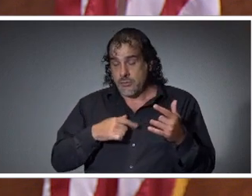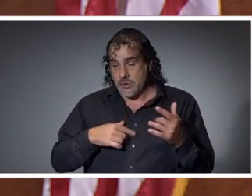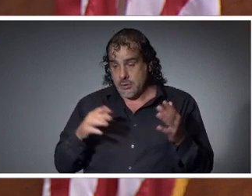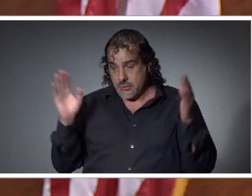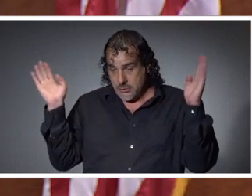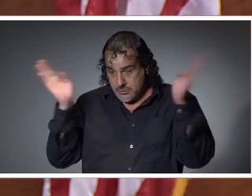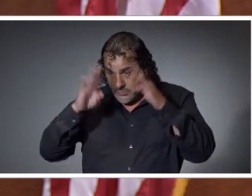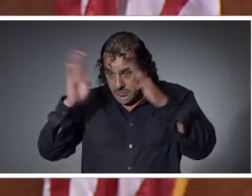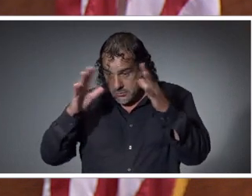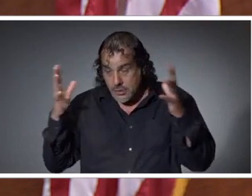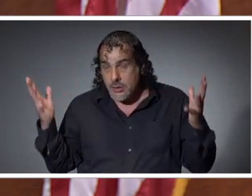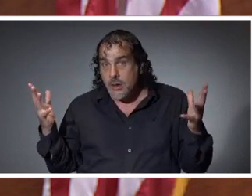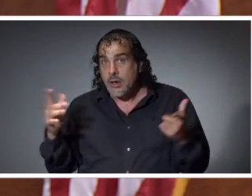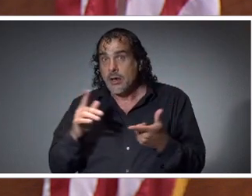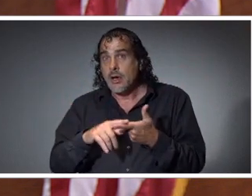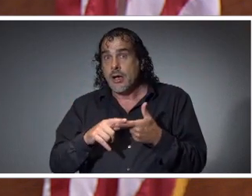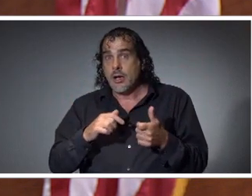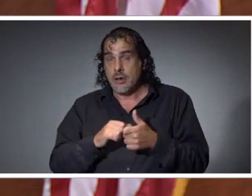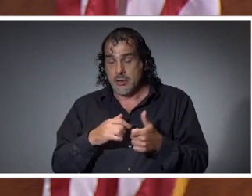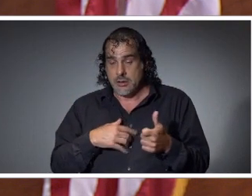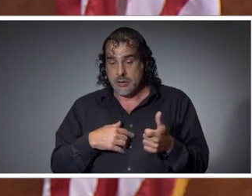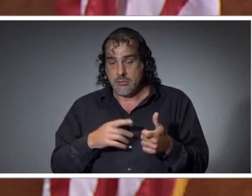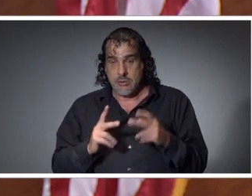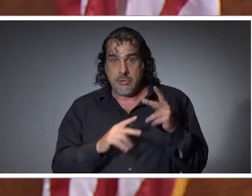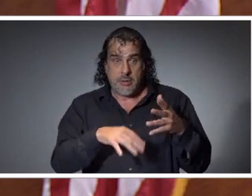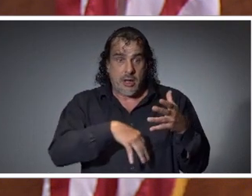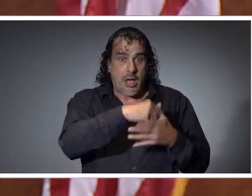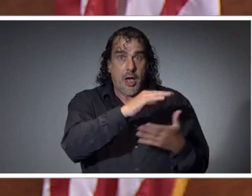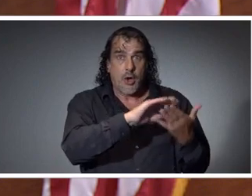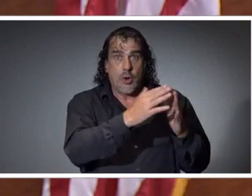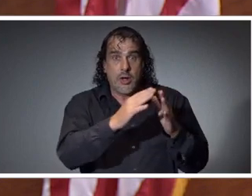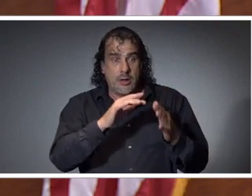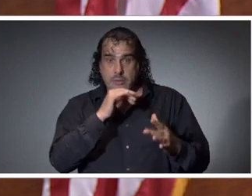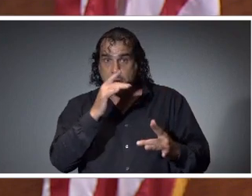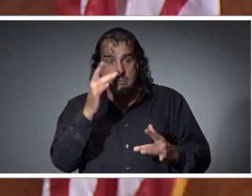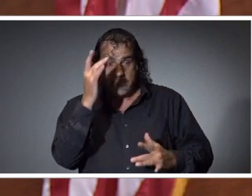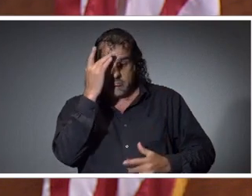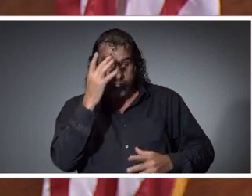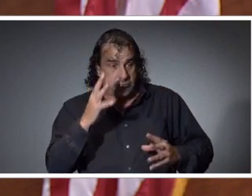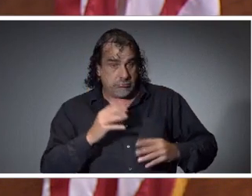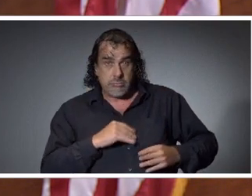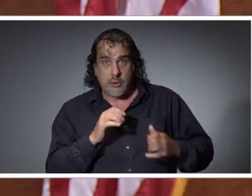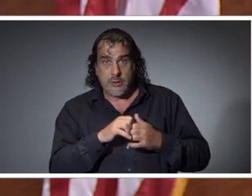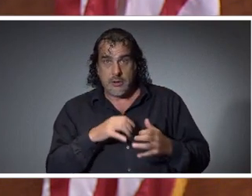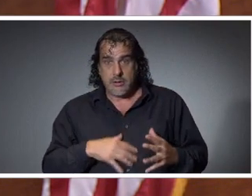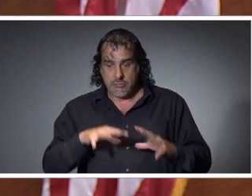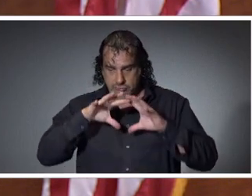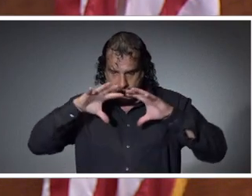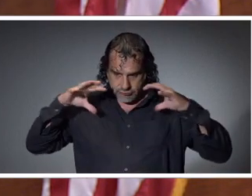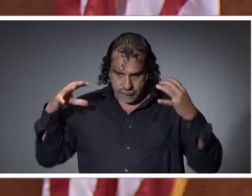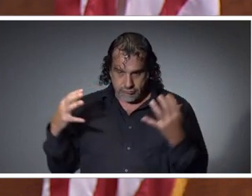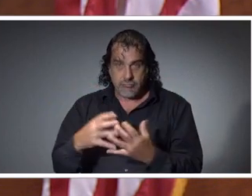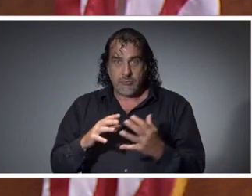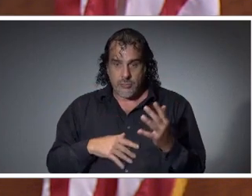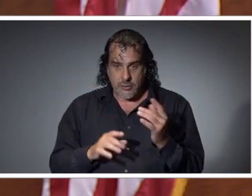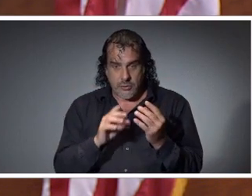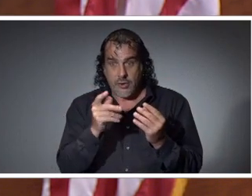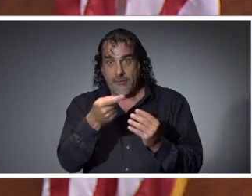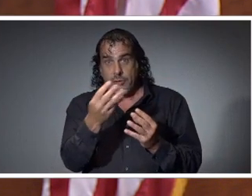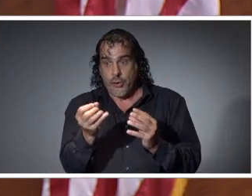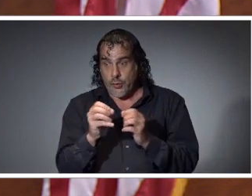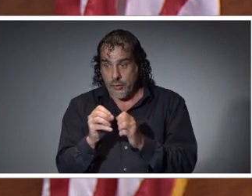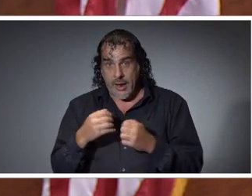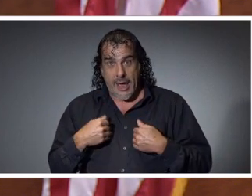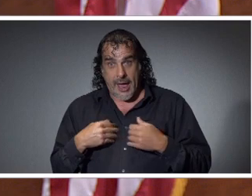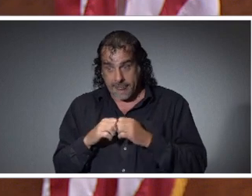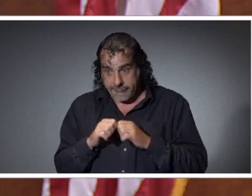you've got a lot of people that are out in the community that do not have the virus and a few that do, and you go into one spot and those few people with the virus